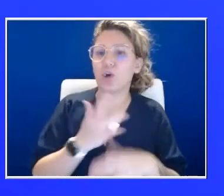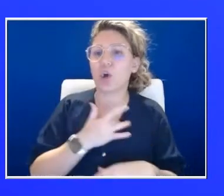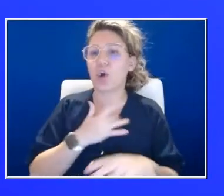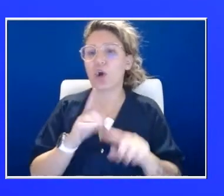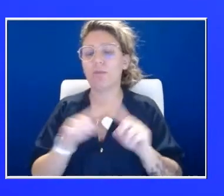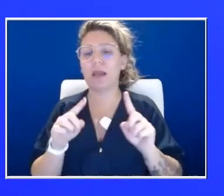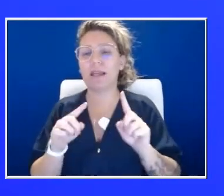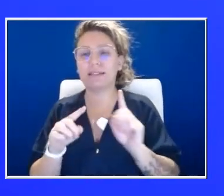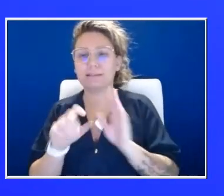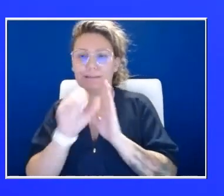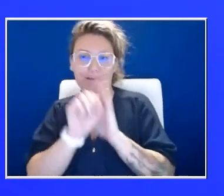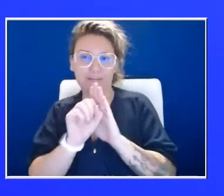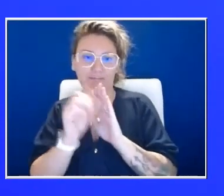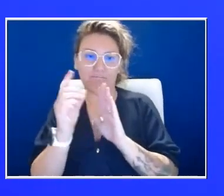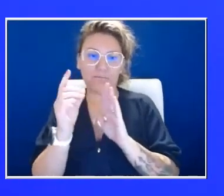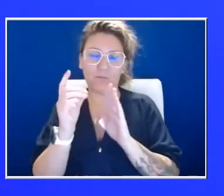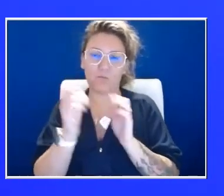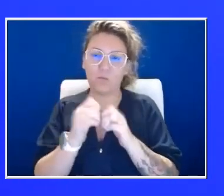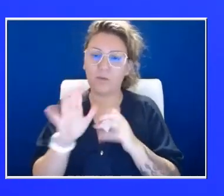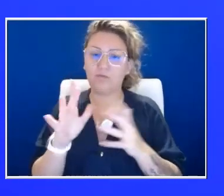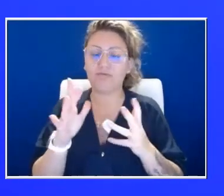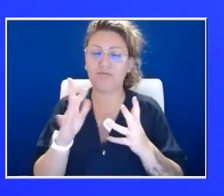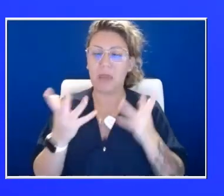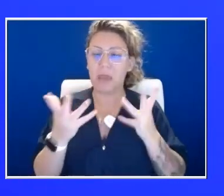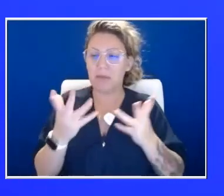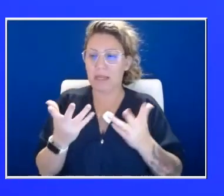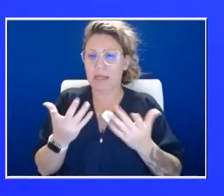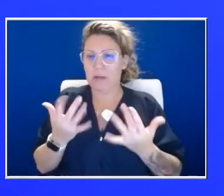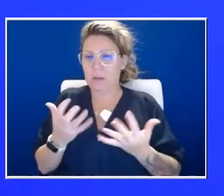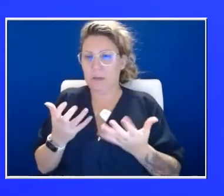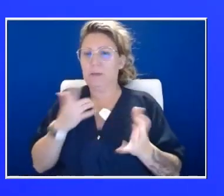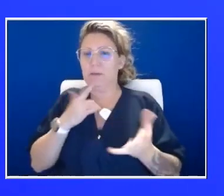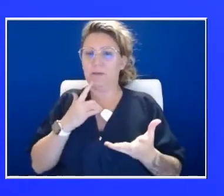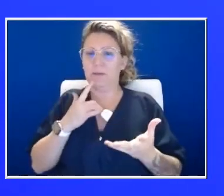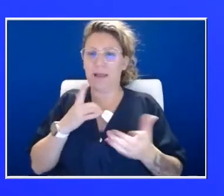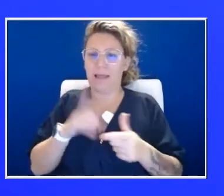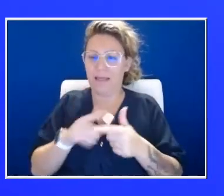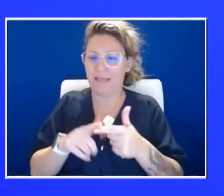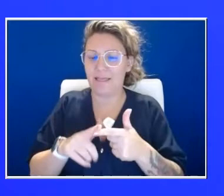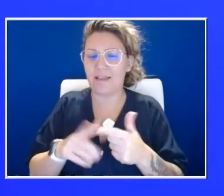time to back off and then reassess where things are at for you. But a lot of times your heart's just trying to let you